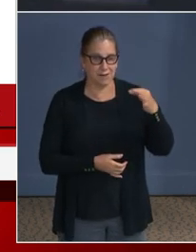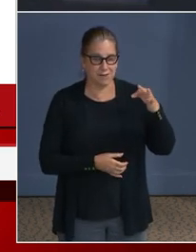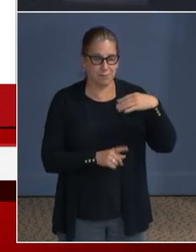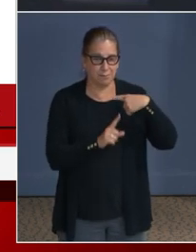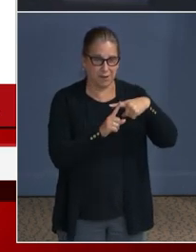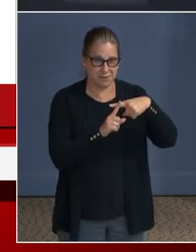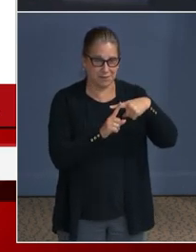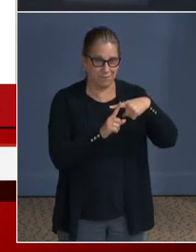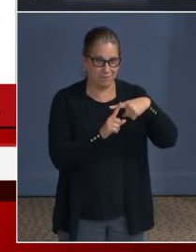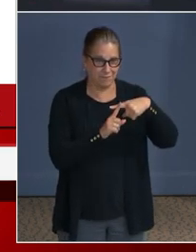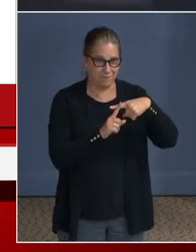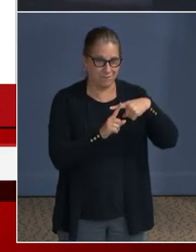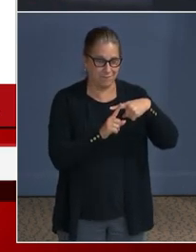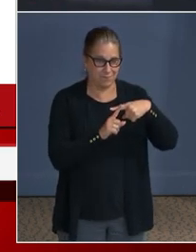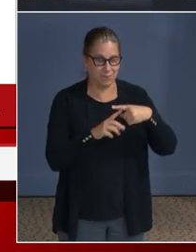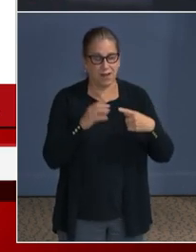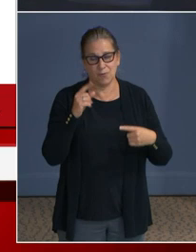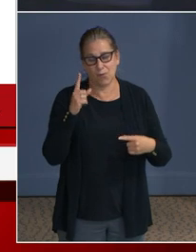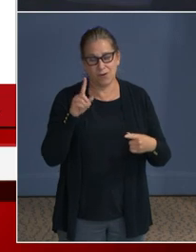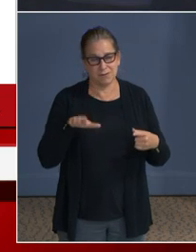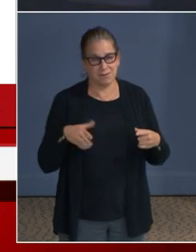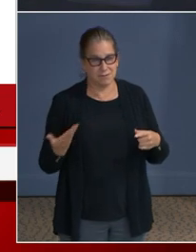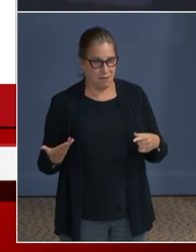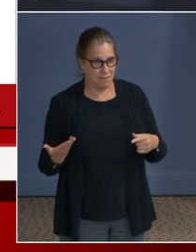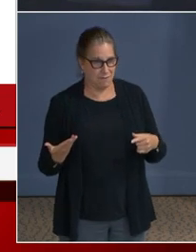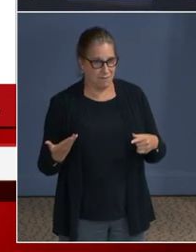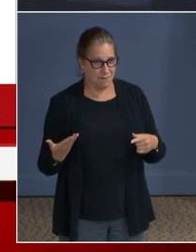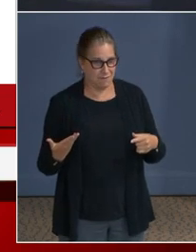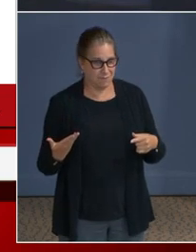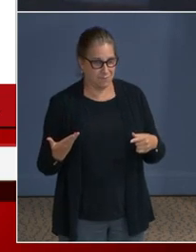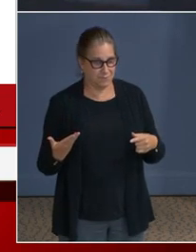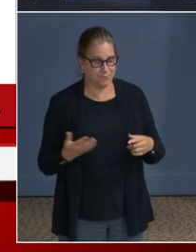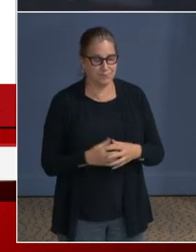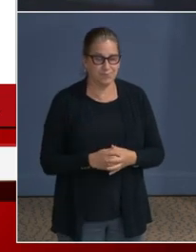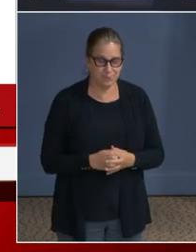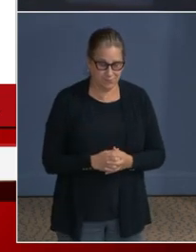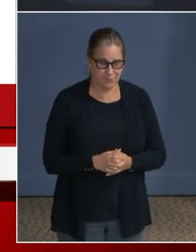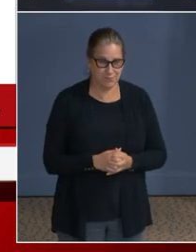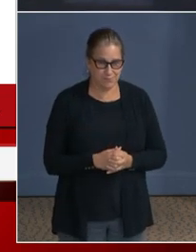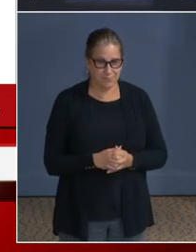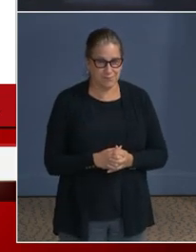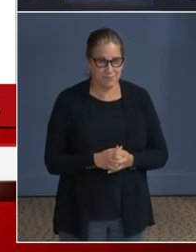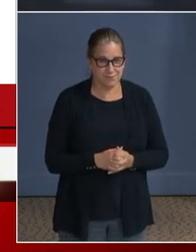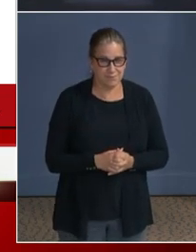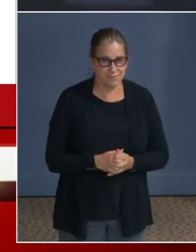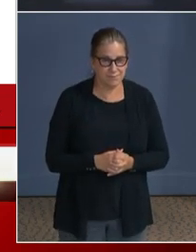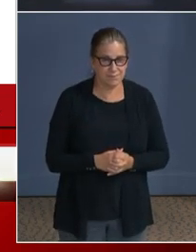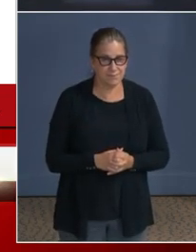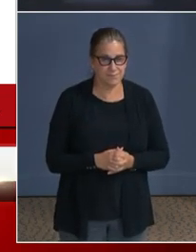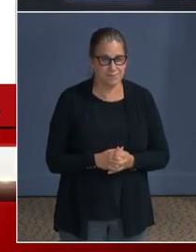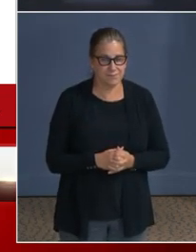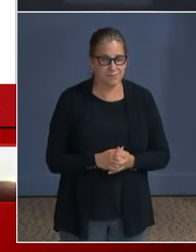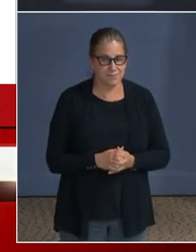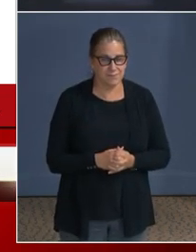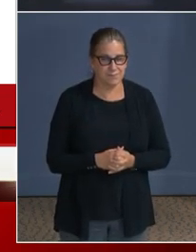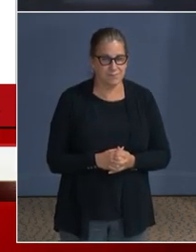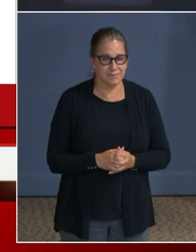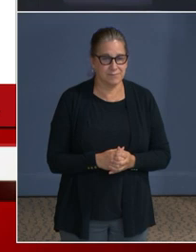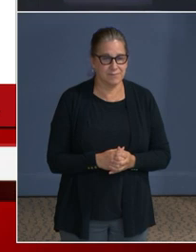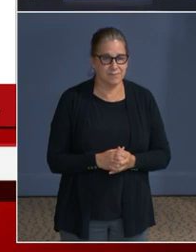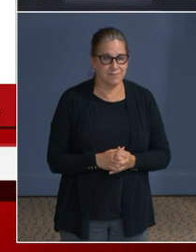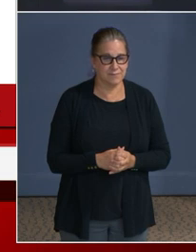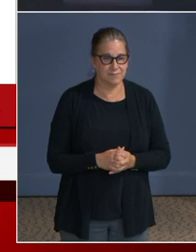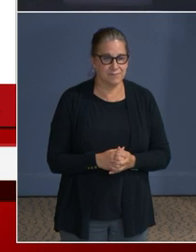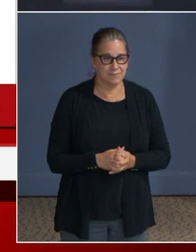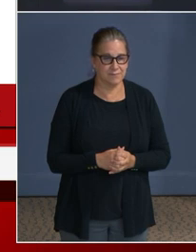the virus. Beginning this morning, we will also update how we report our positivity rate so that now we report